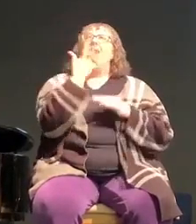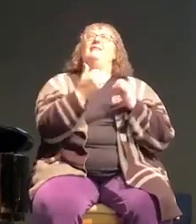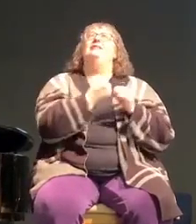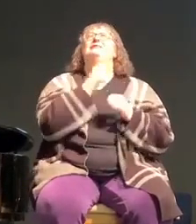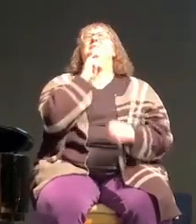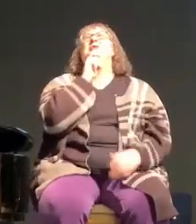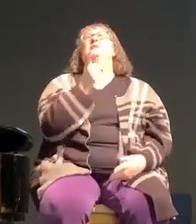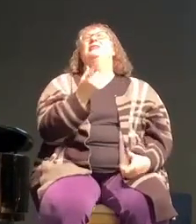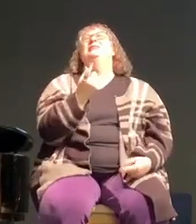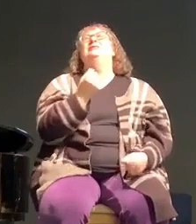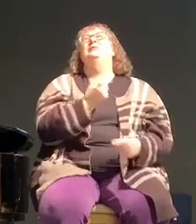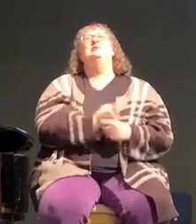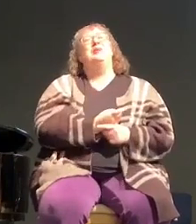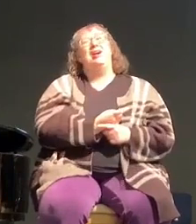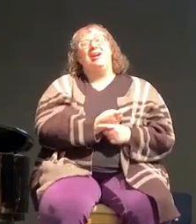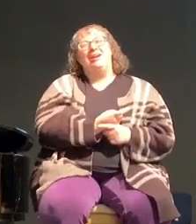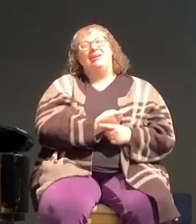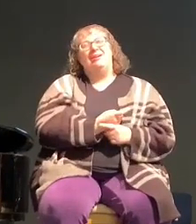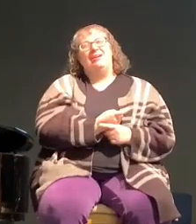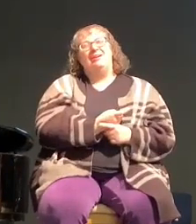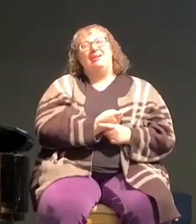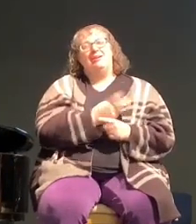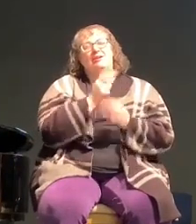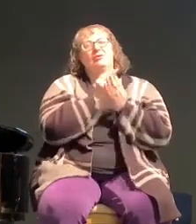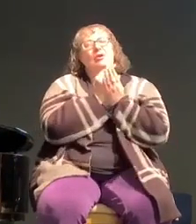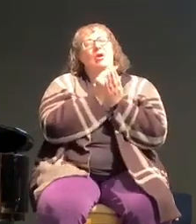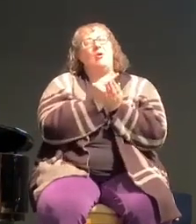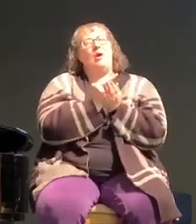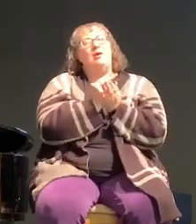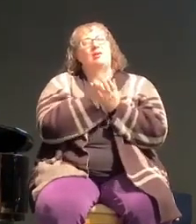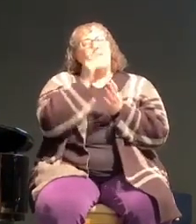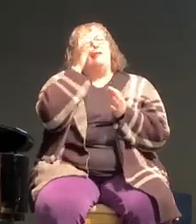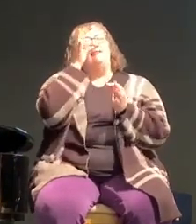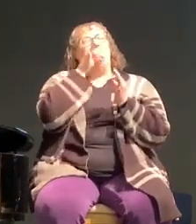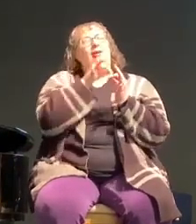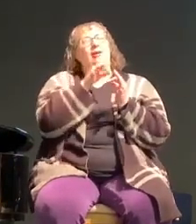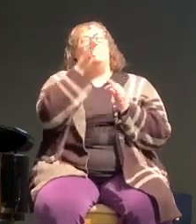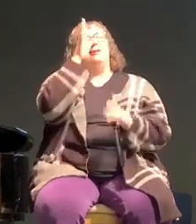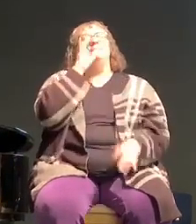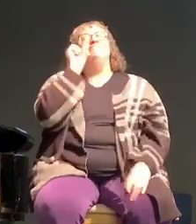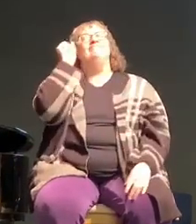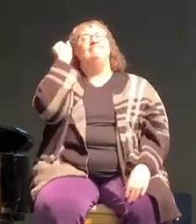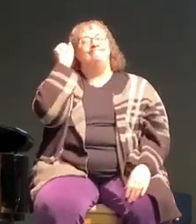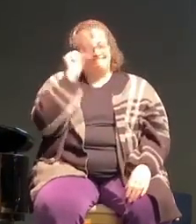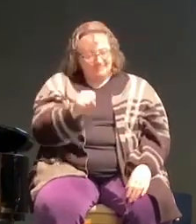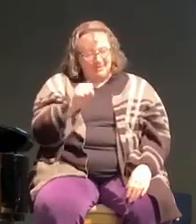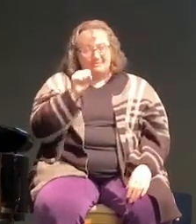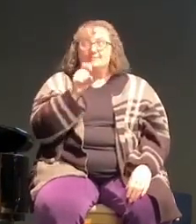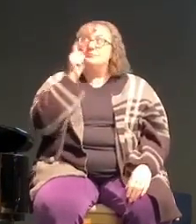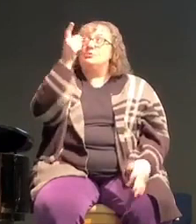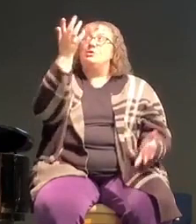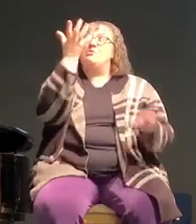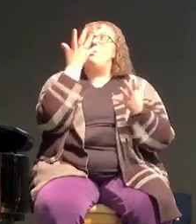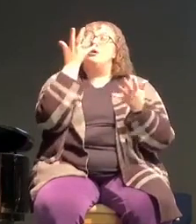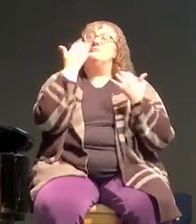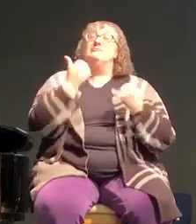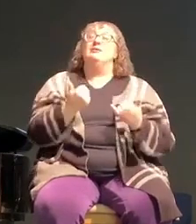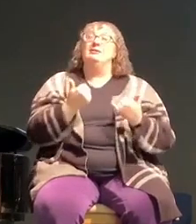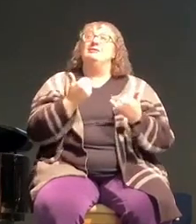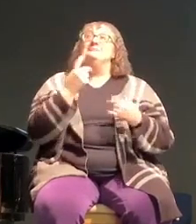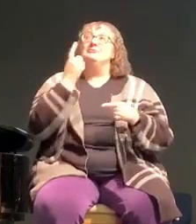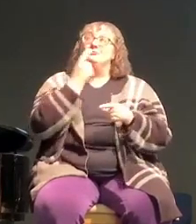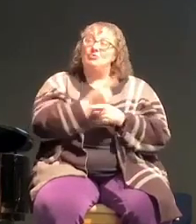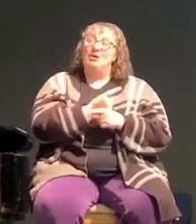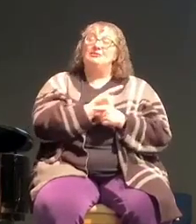really doing what's right? Noah had to take that faith in God and say, yes, this is what He wants from me. This is what is